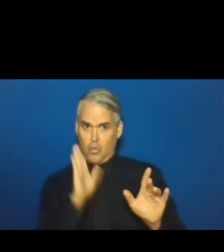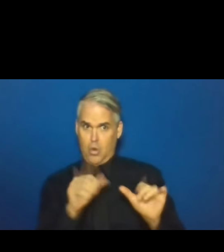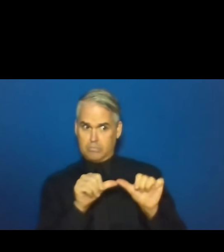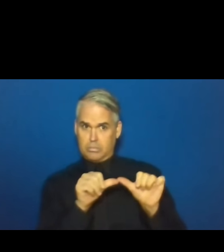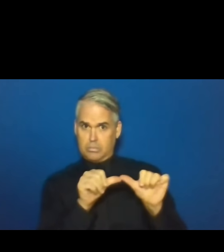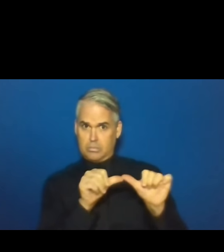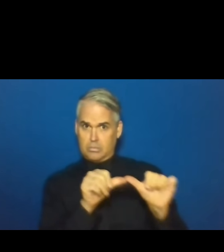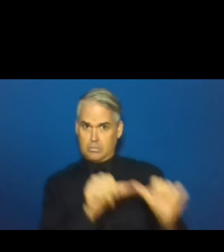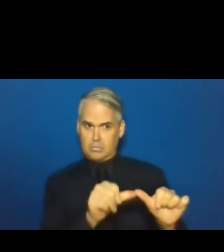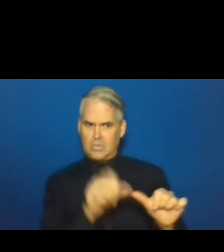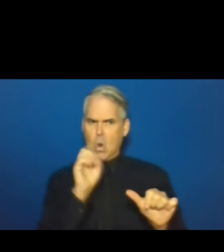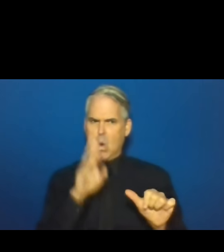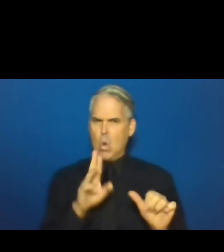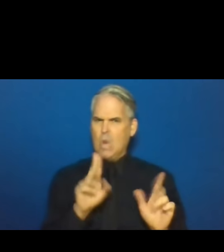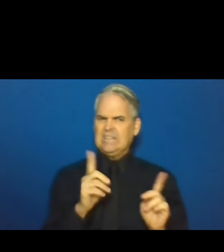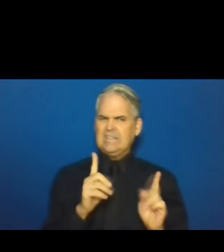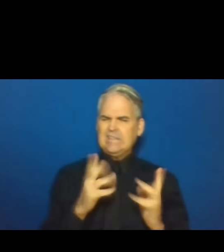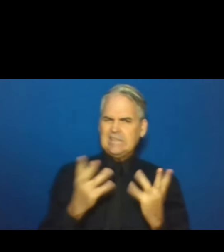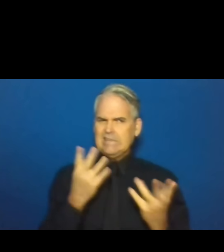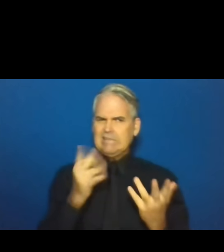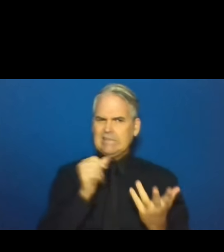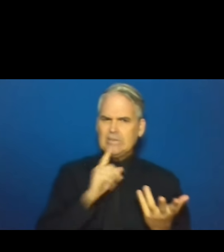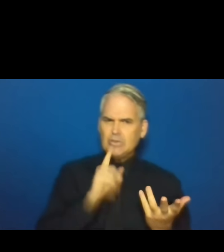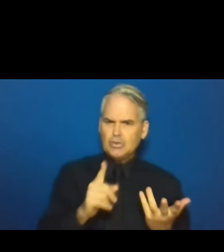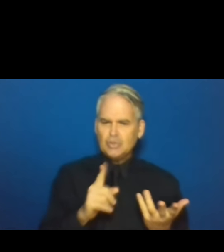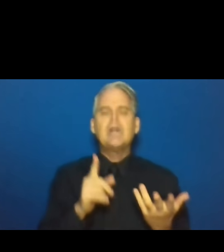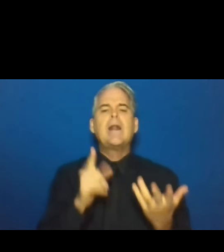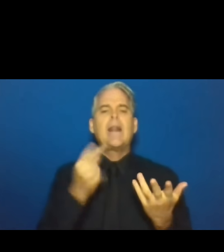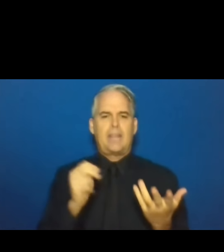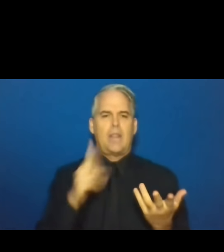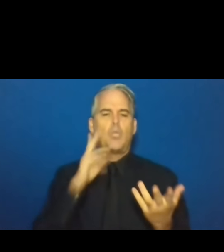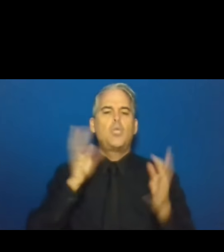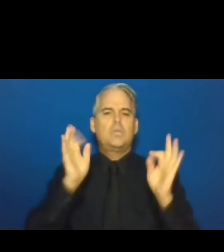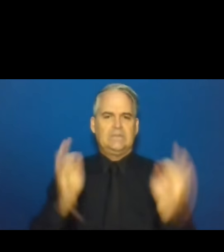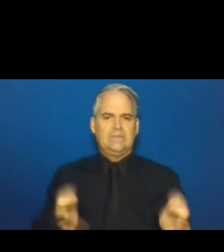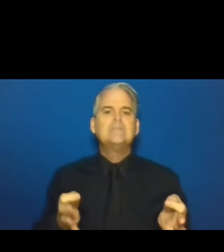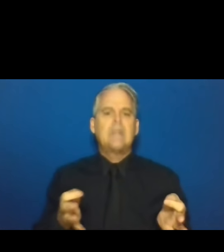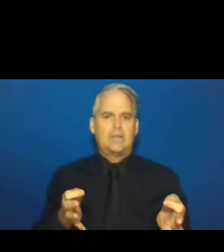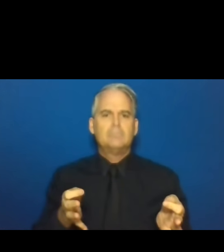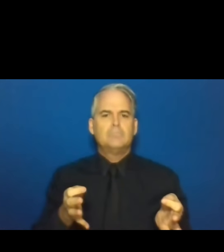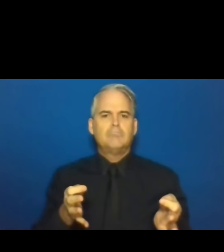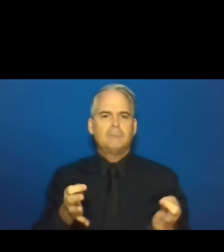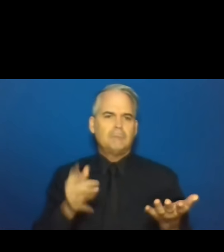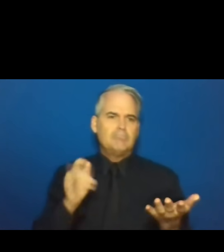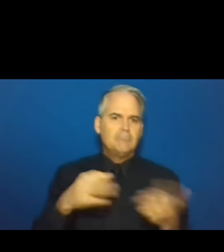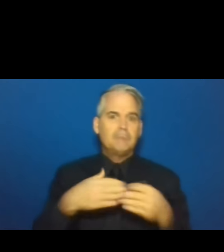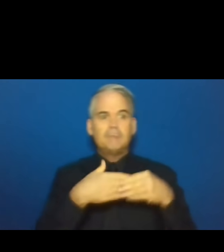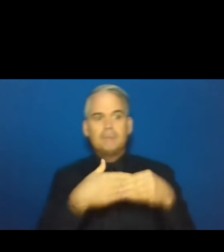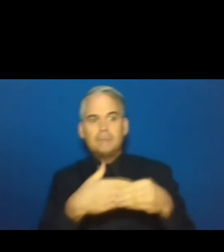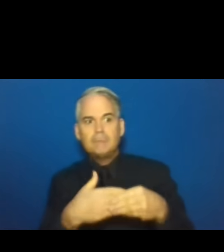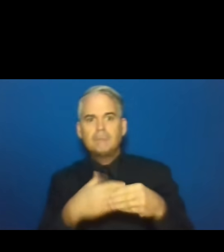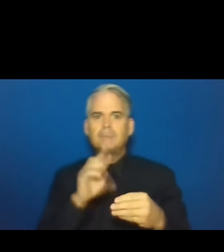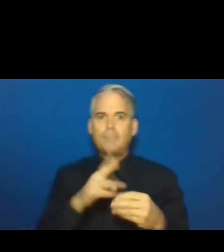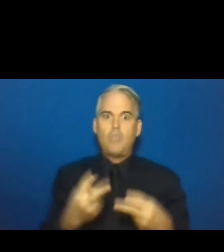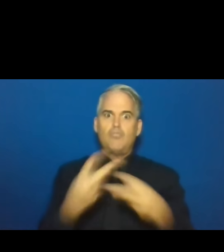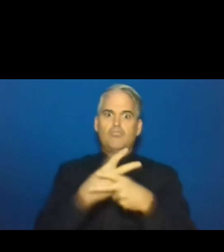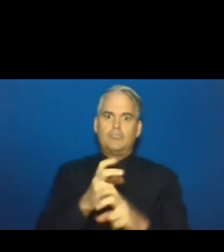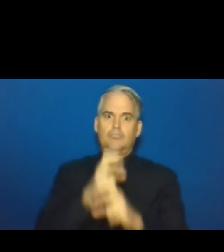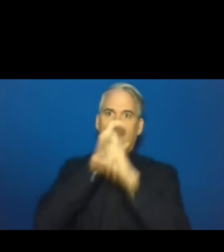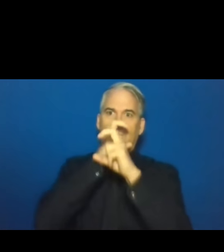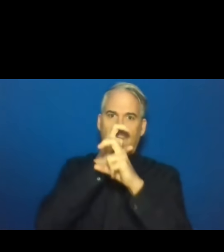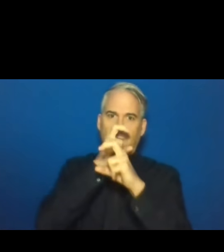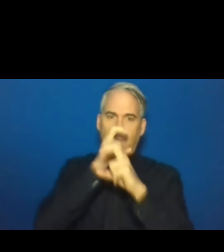downward trajectory stays in place. Or we may consider slowly loosening back to the restrictions currently